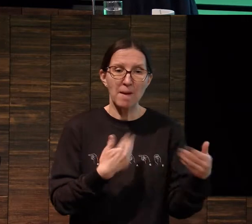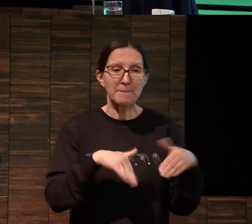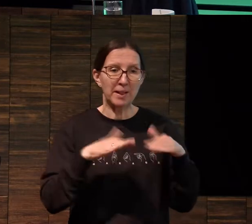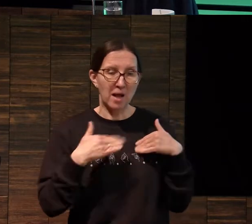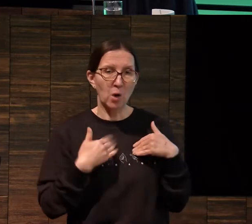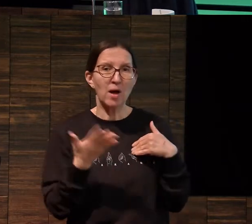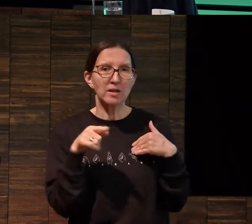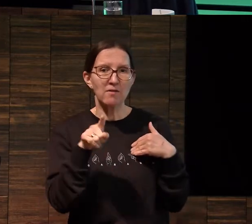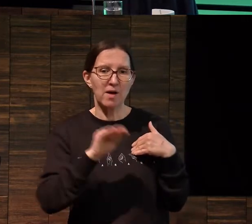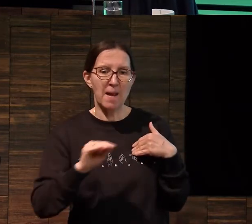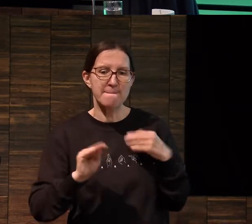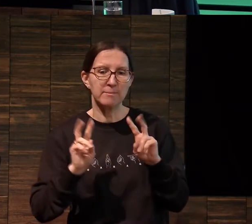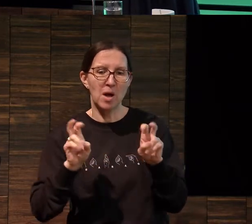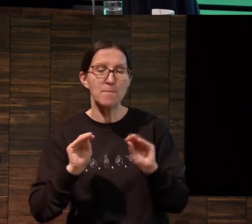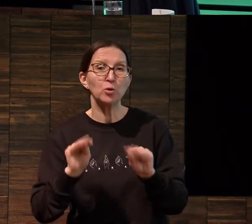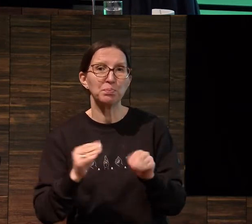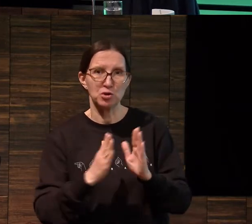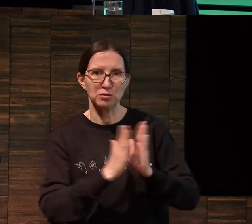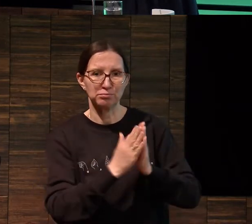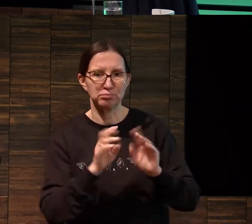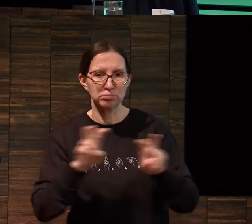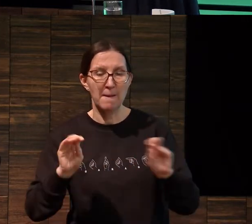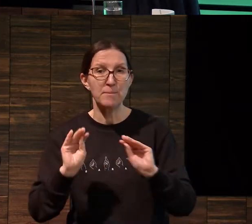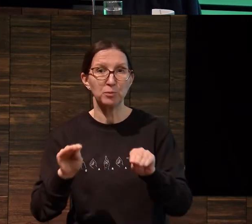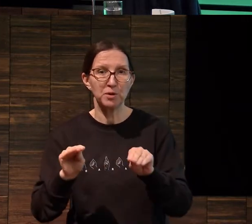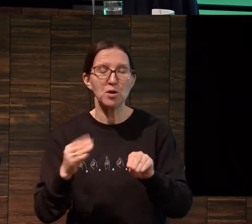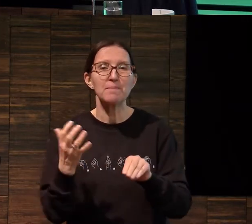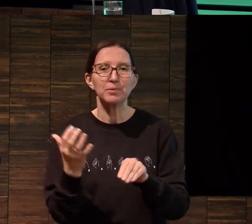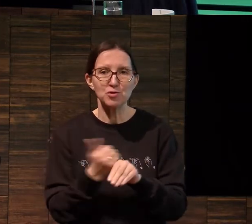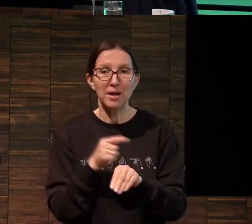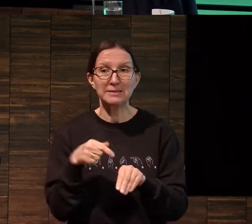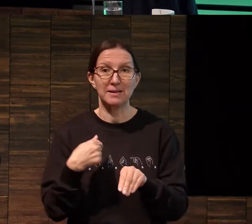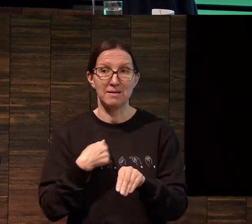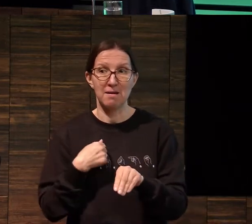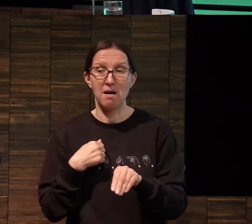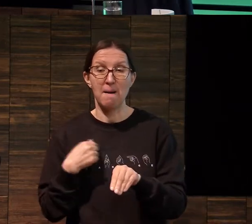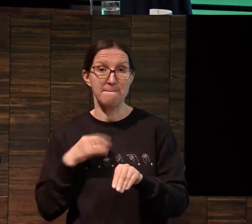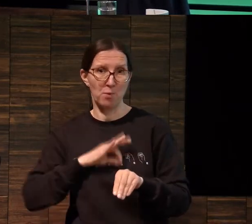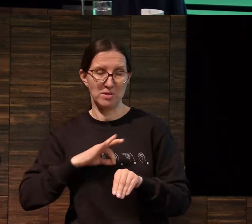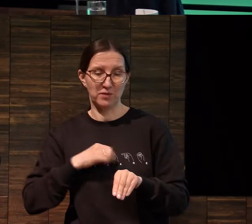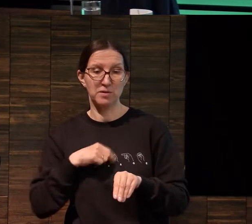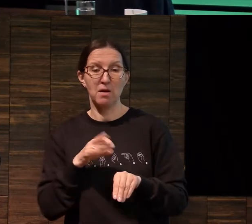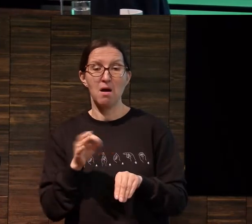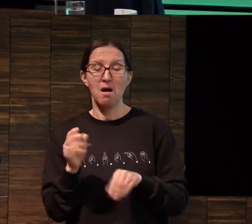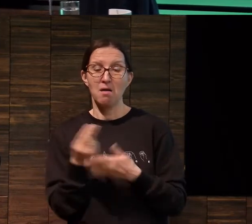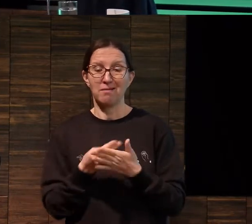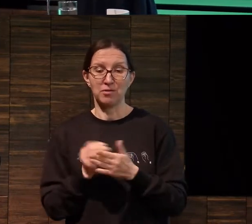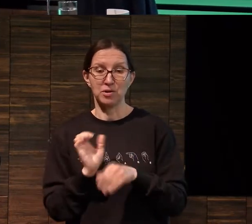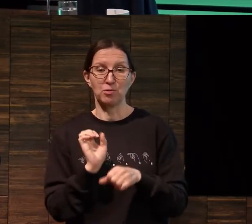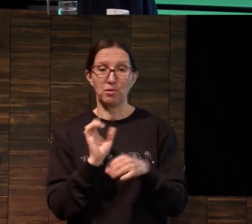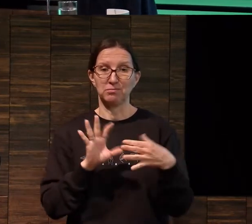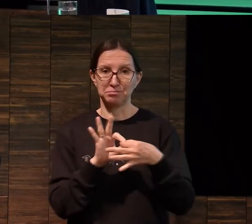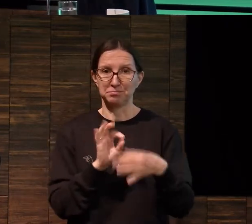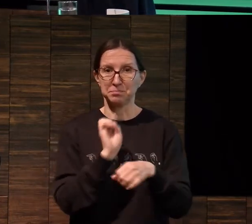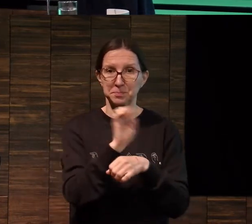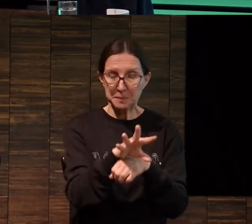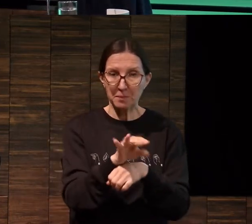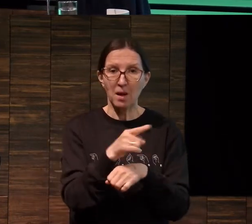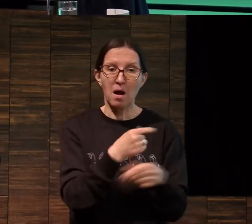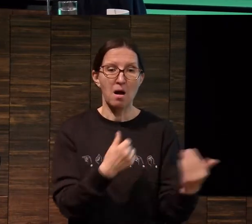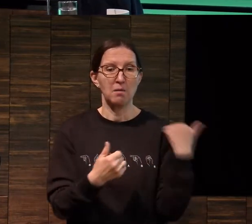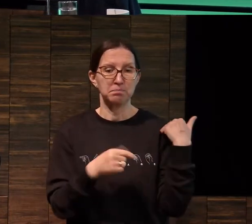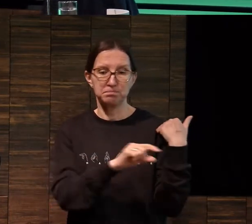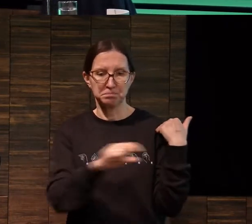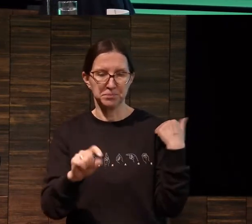And when you upload a picture, they make a suggestion. Do you want to describe it?